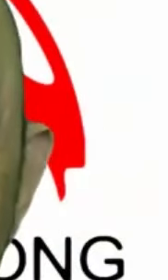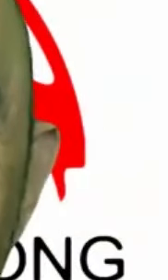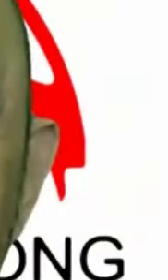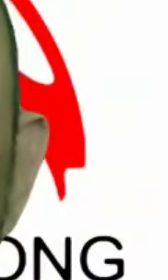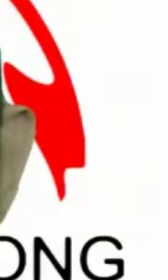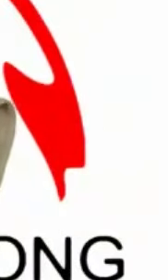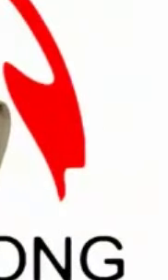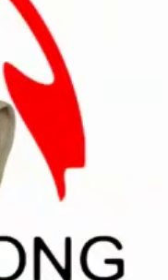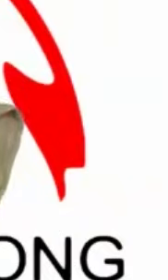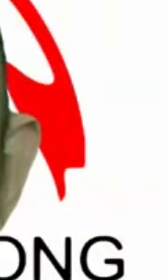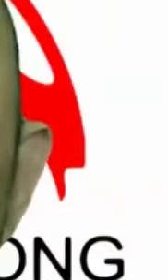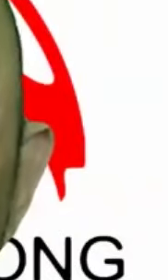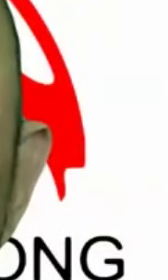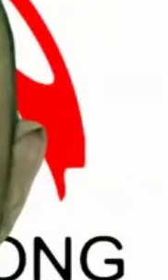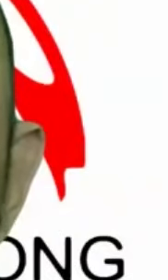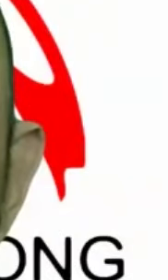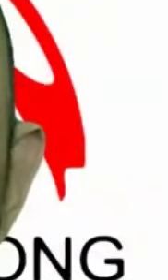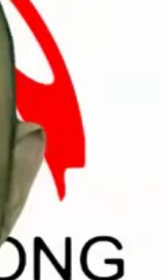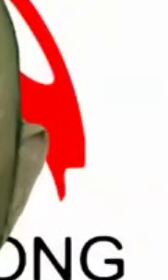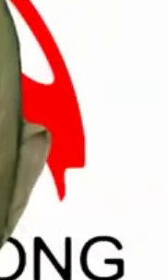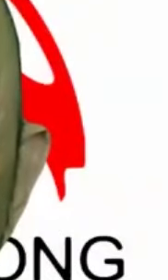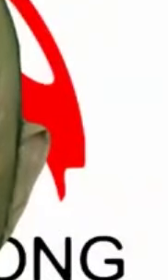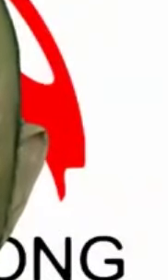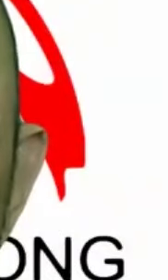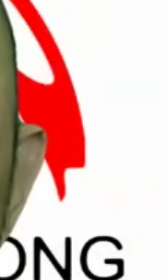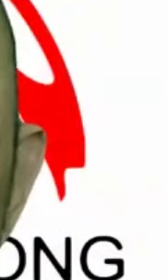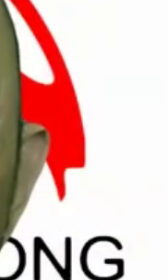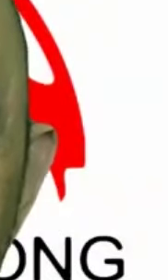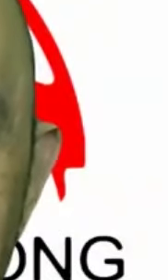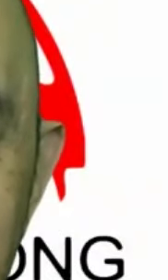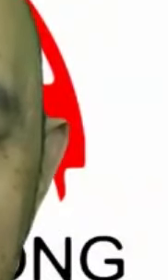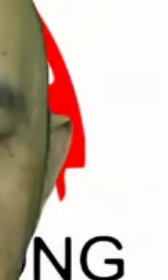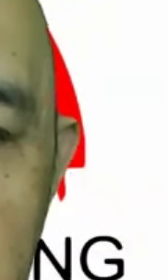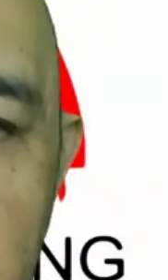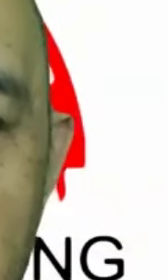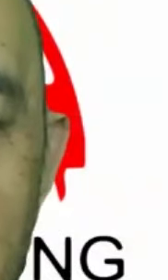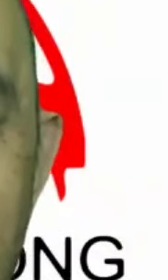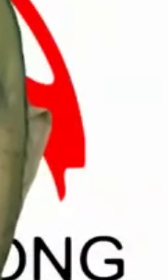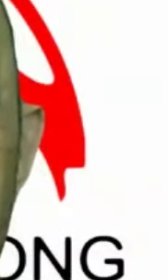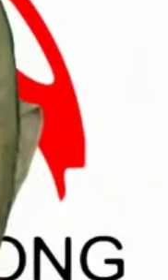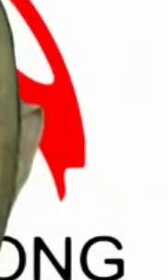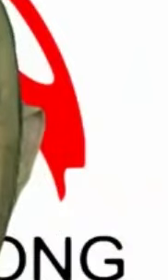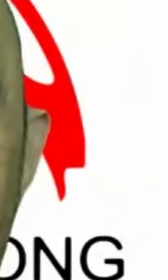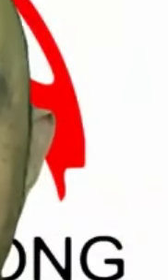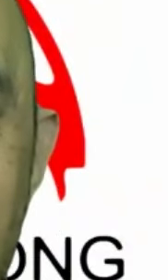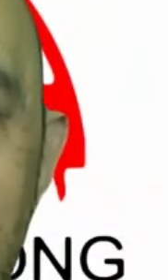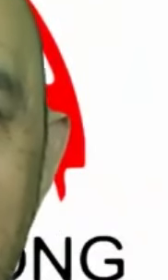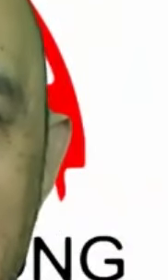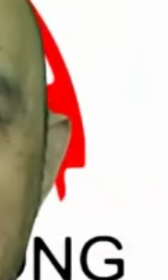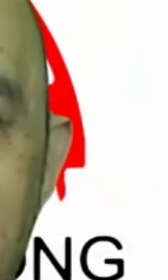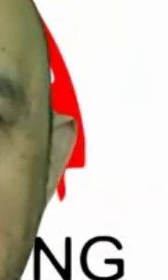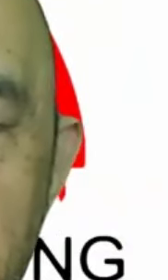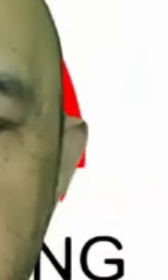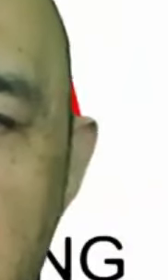I'm going to say something that is not nice. Society nowadays is or correspond